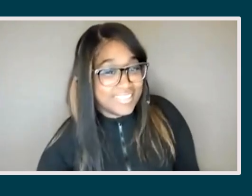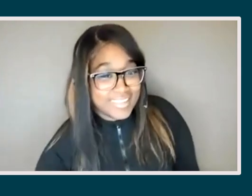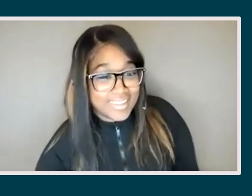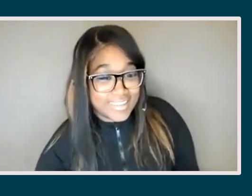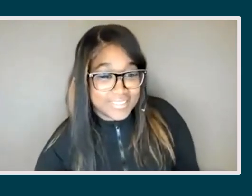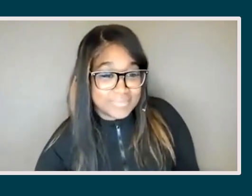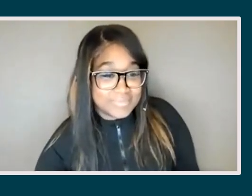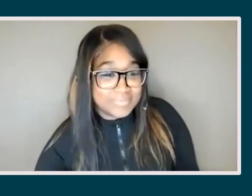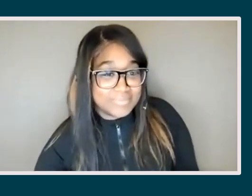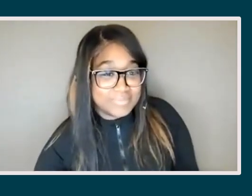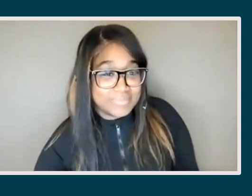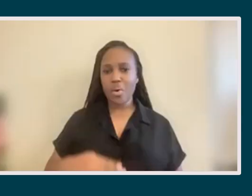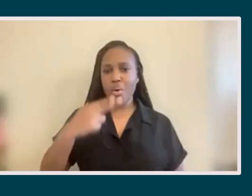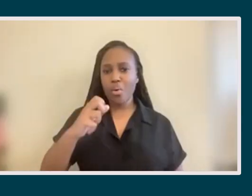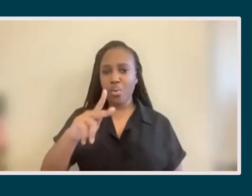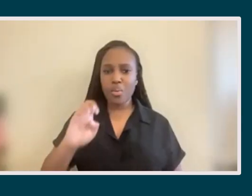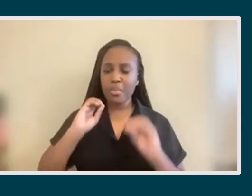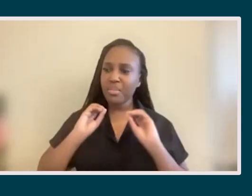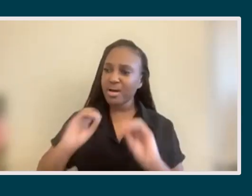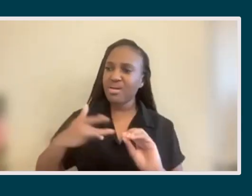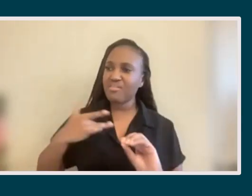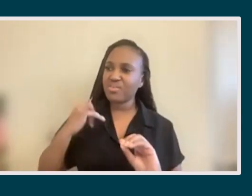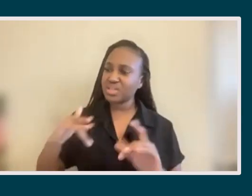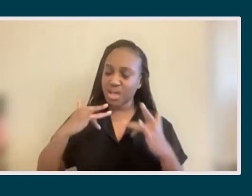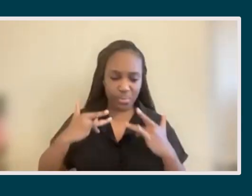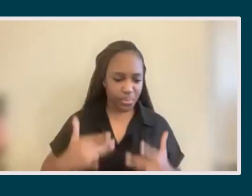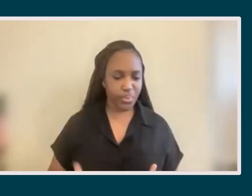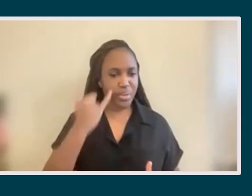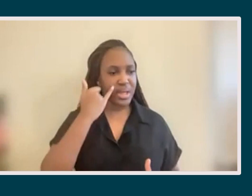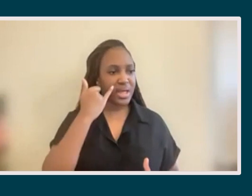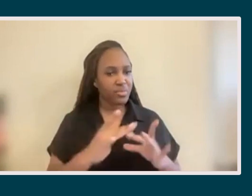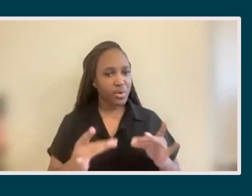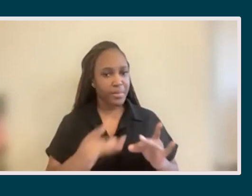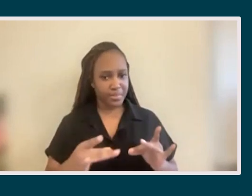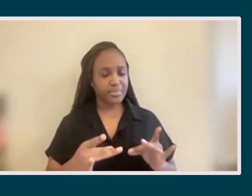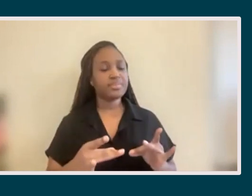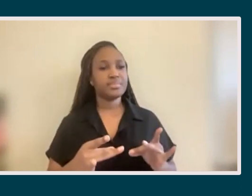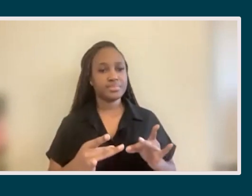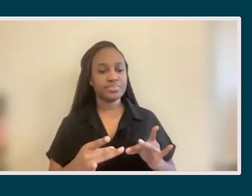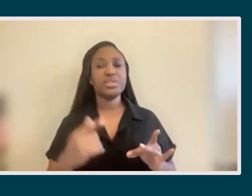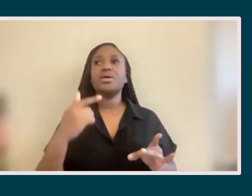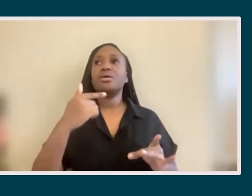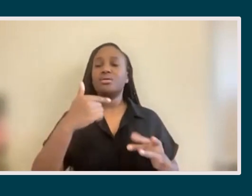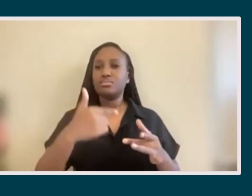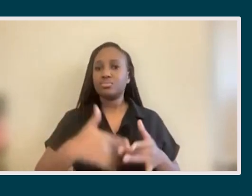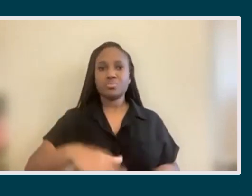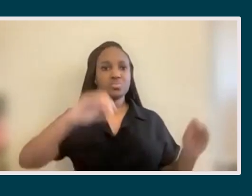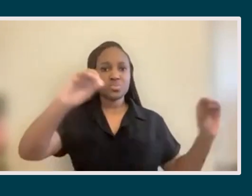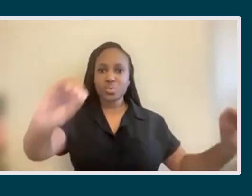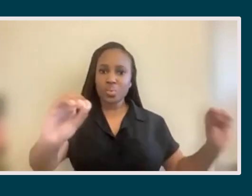it feels more like despair, is what you just said, Barb, that we have been taught that the reaction